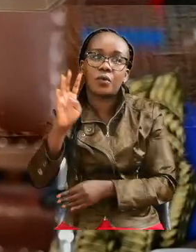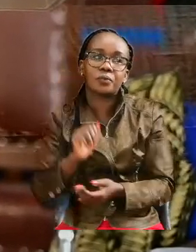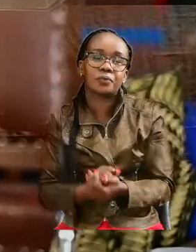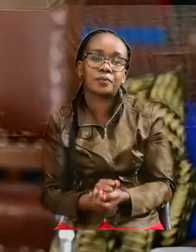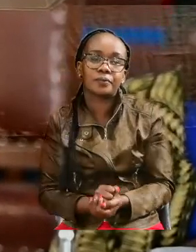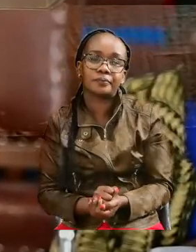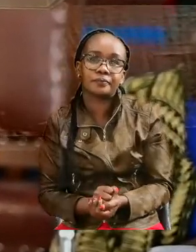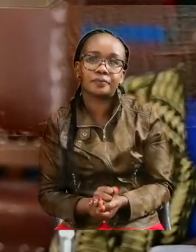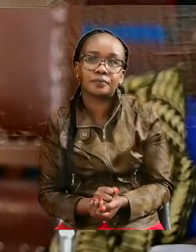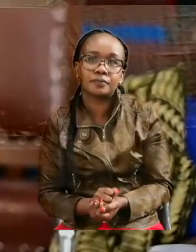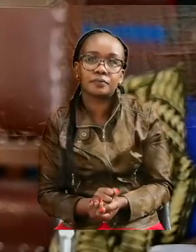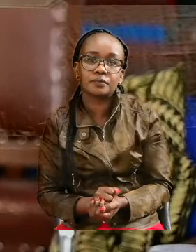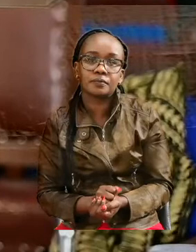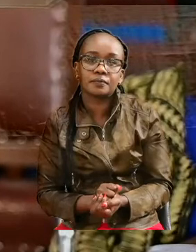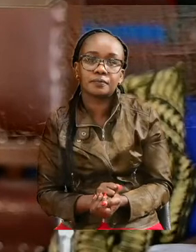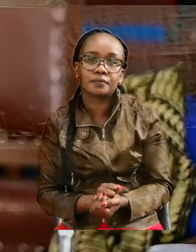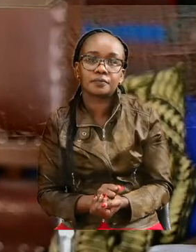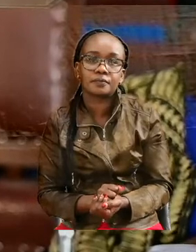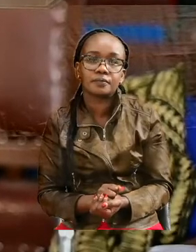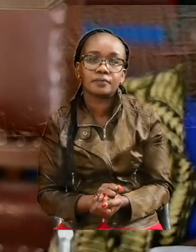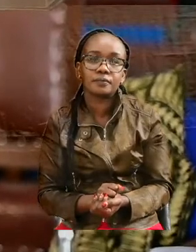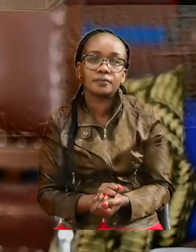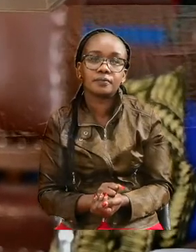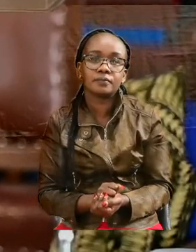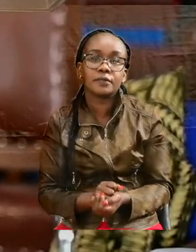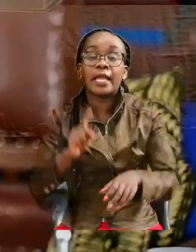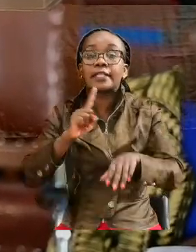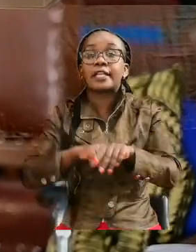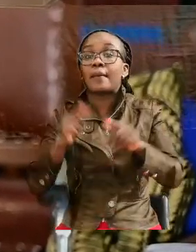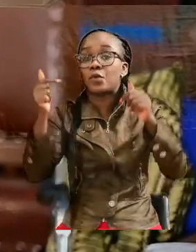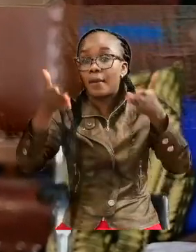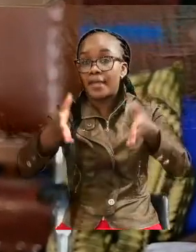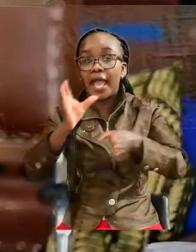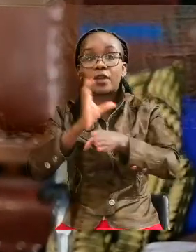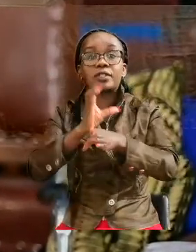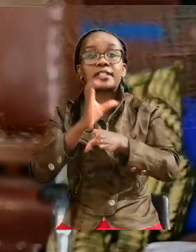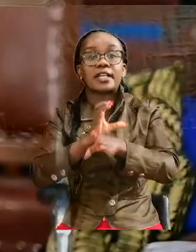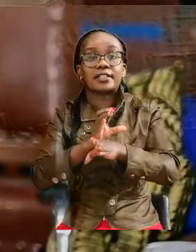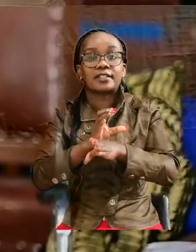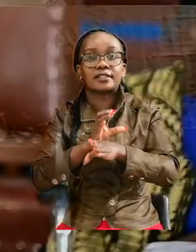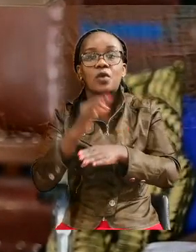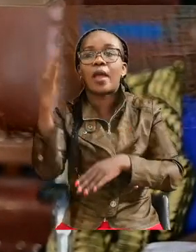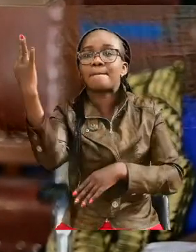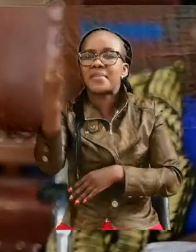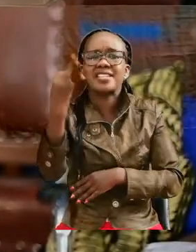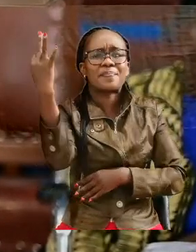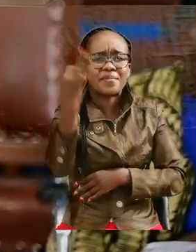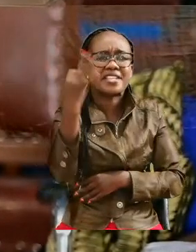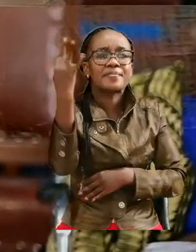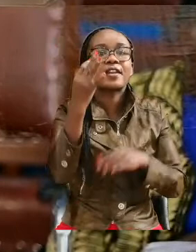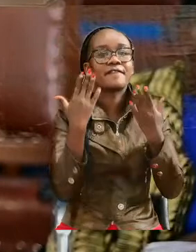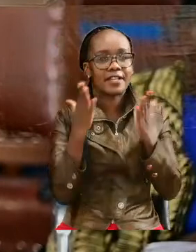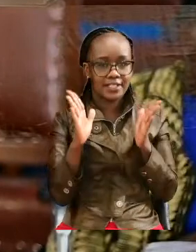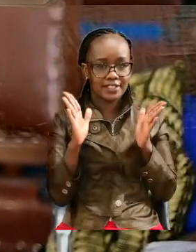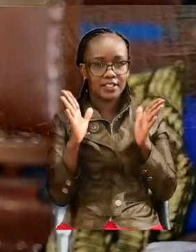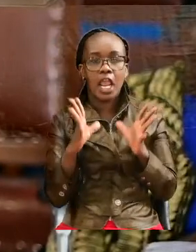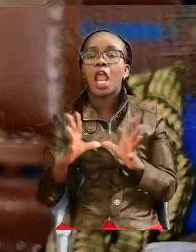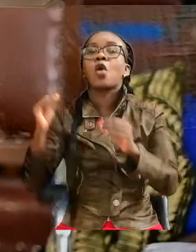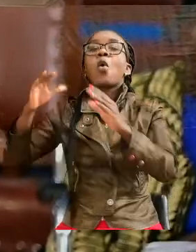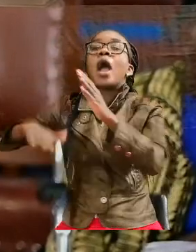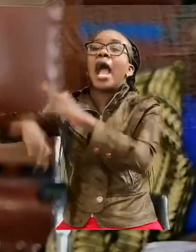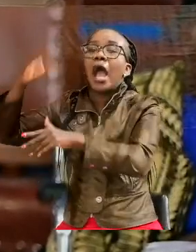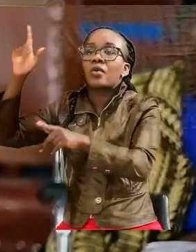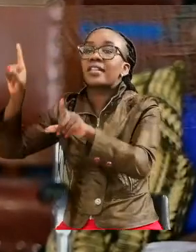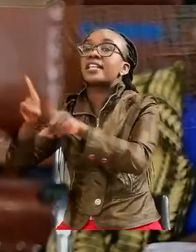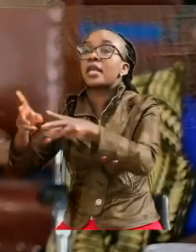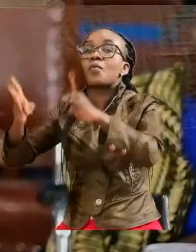So, when we come to church and we are preached to, and we go out the same way